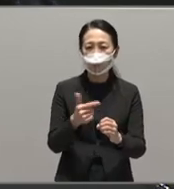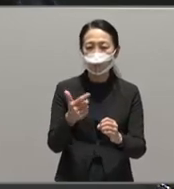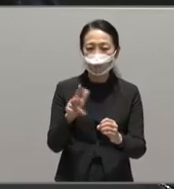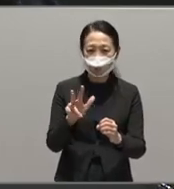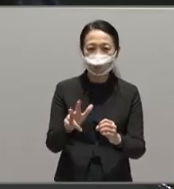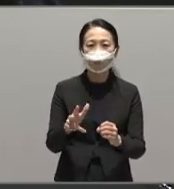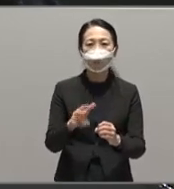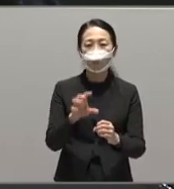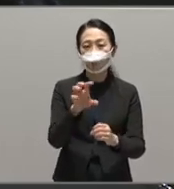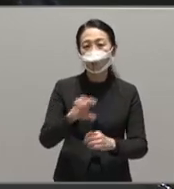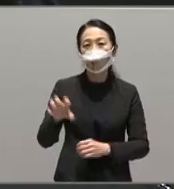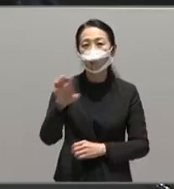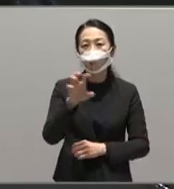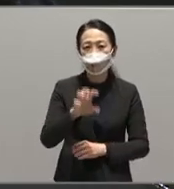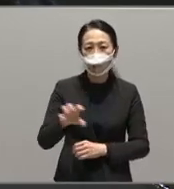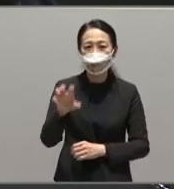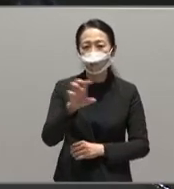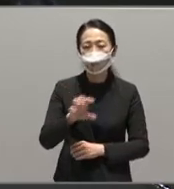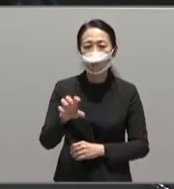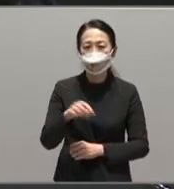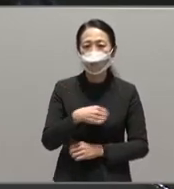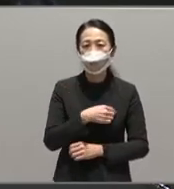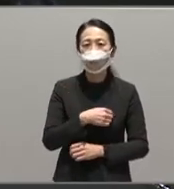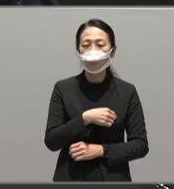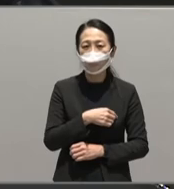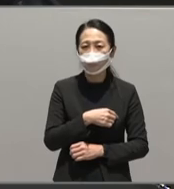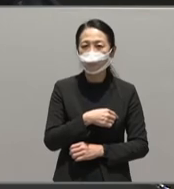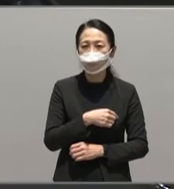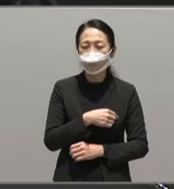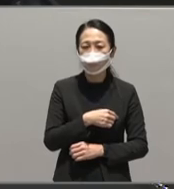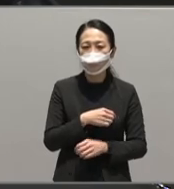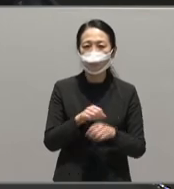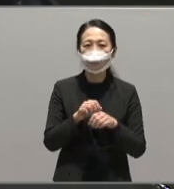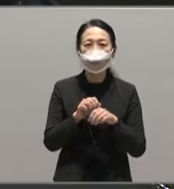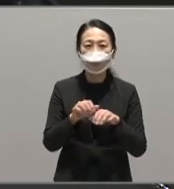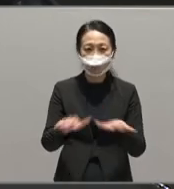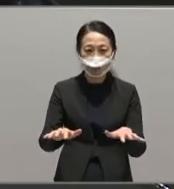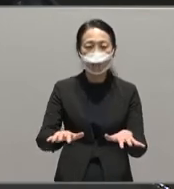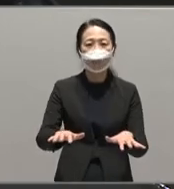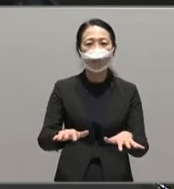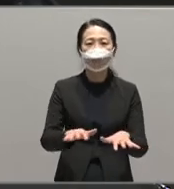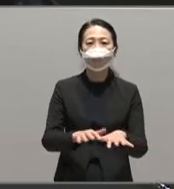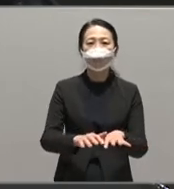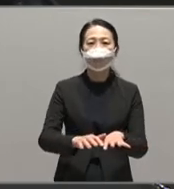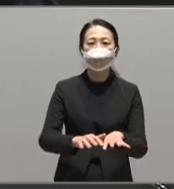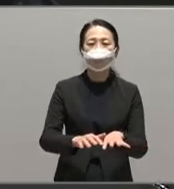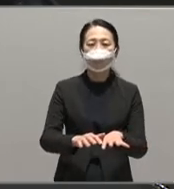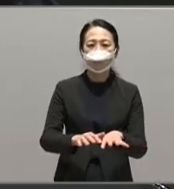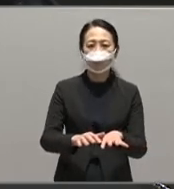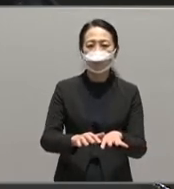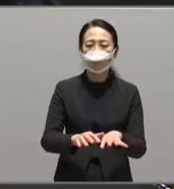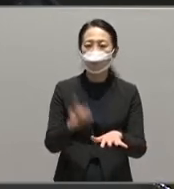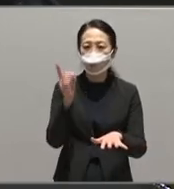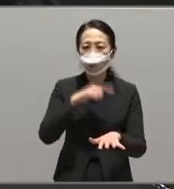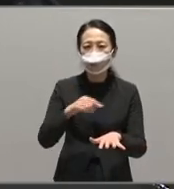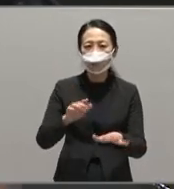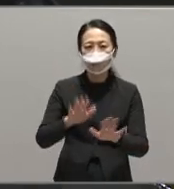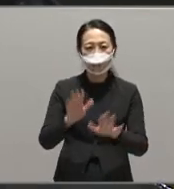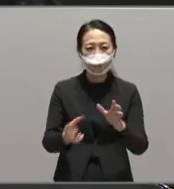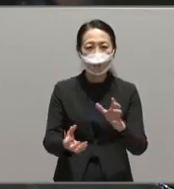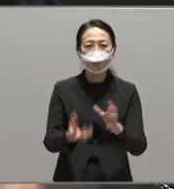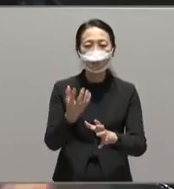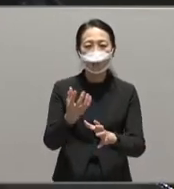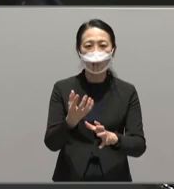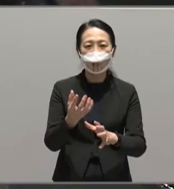And this is due to the mental stress caused by COVID-19 pandemic. We are seeing a higher frequency